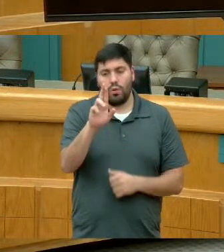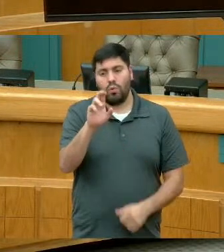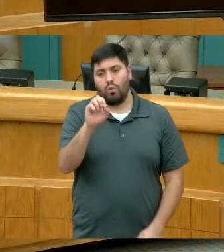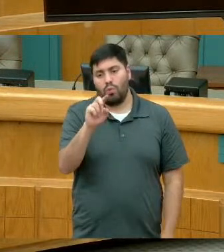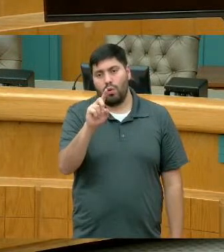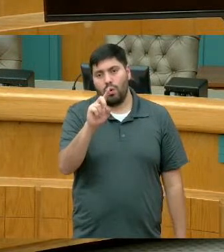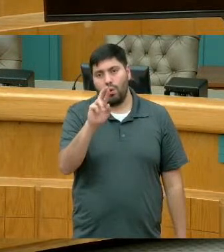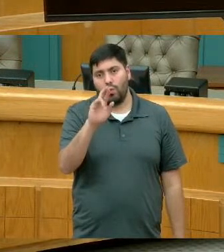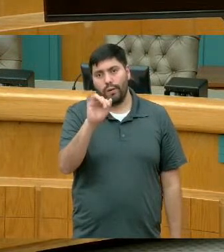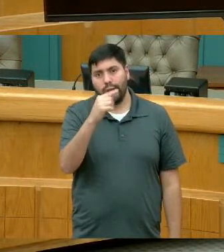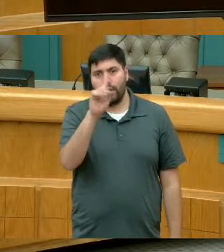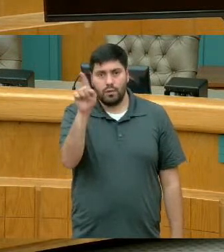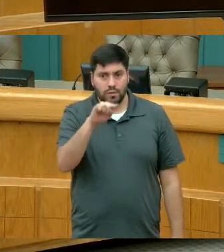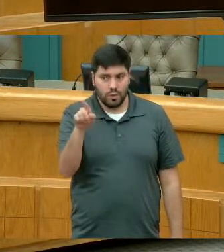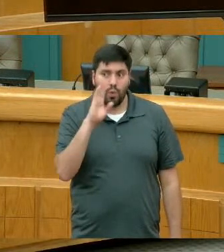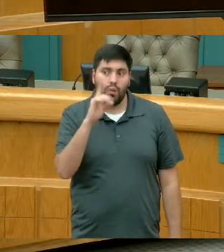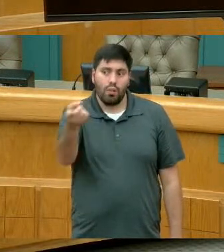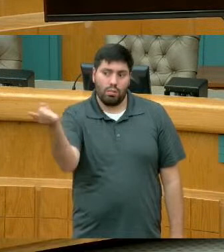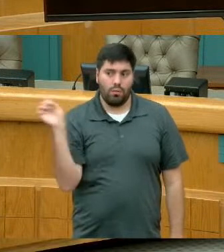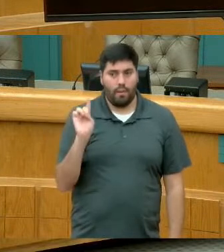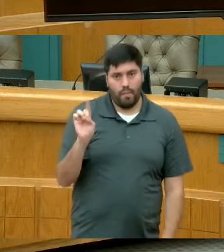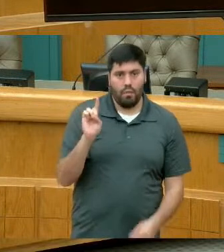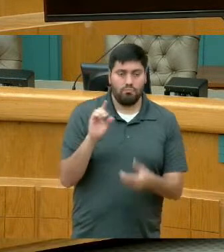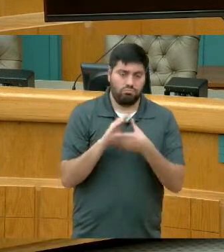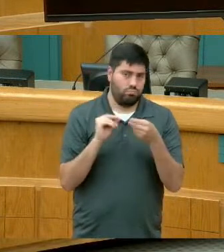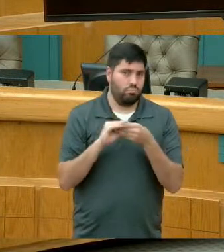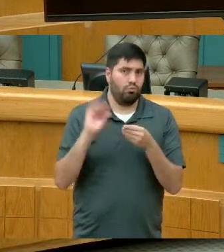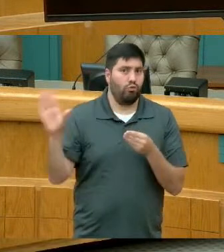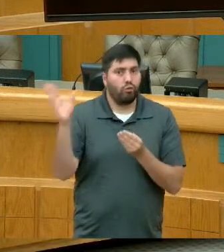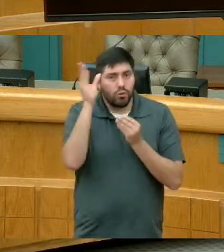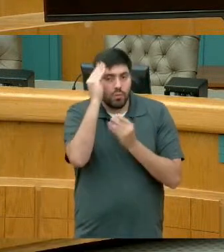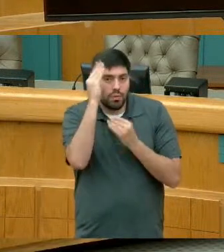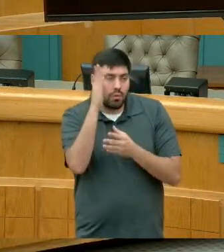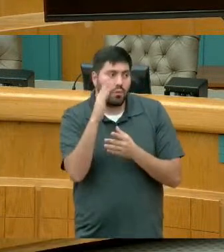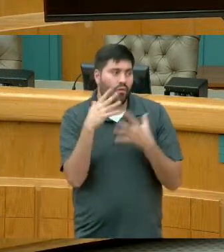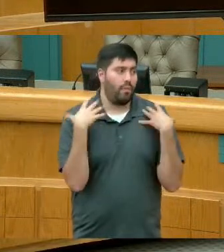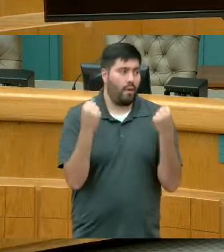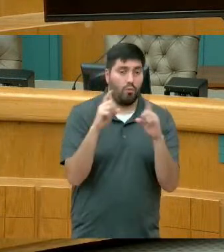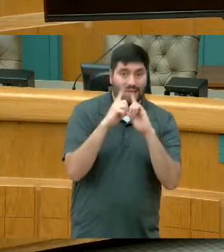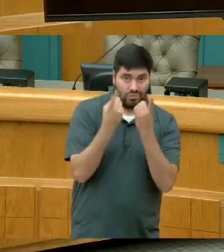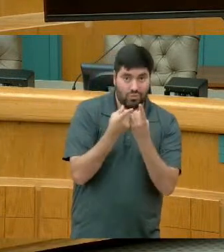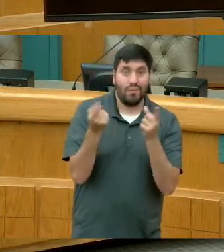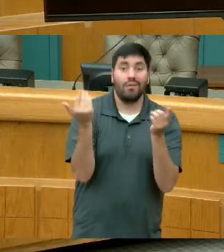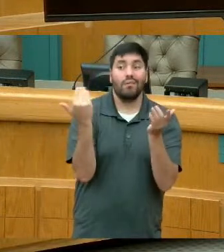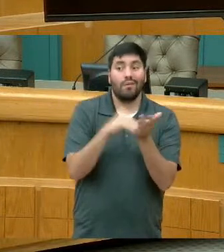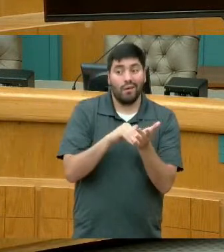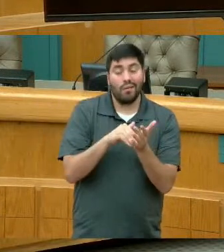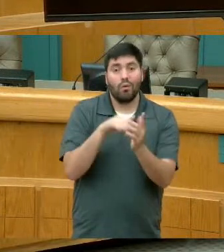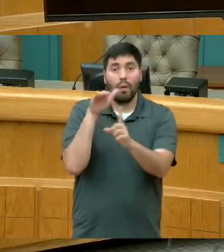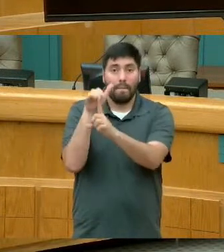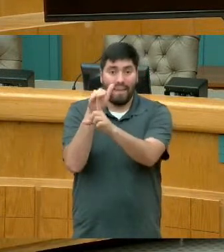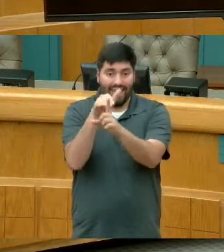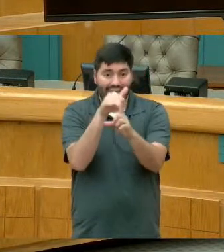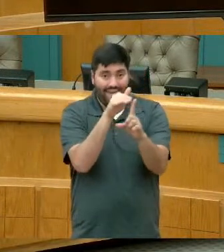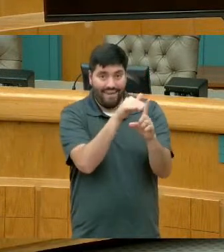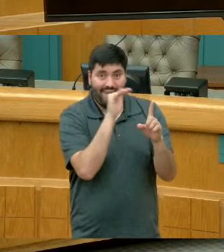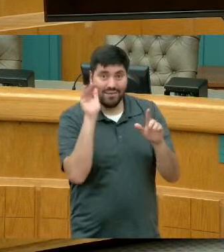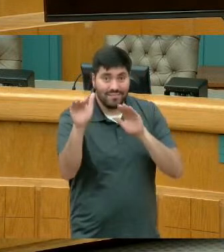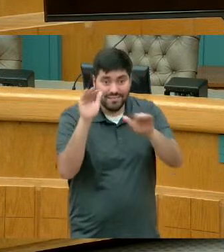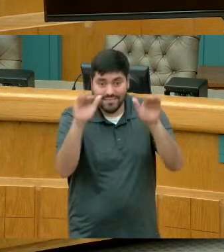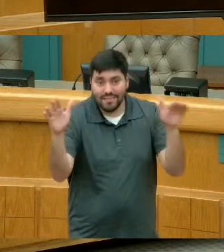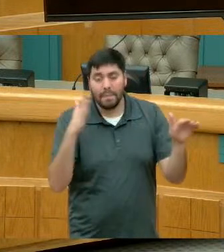give us the information and the data that she has from the Health District. And again, remind each one